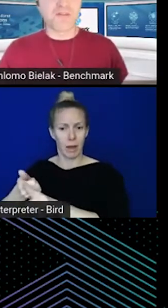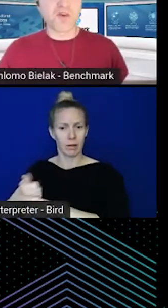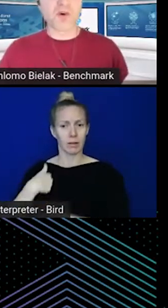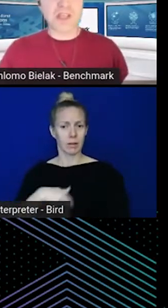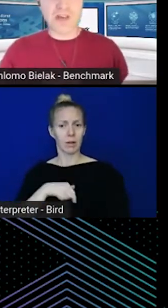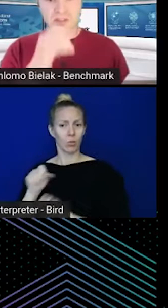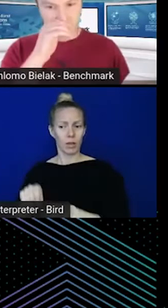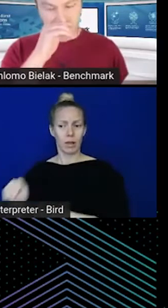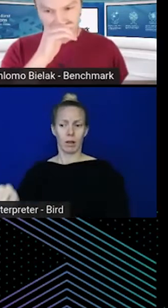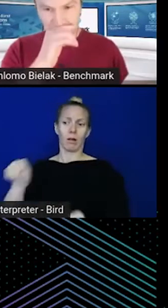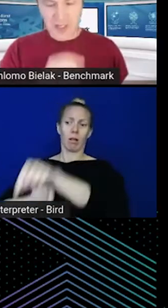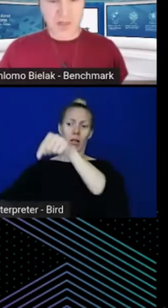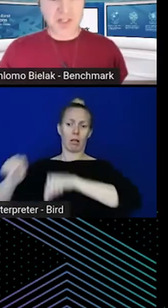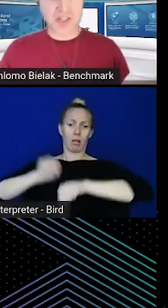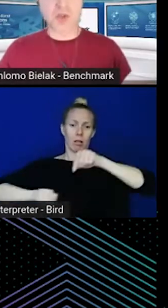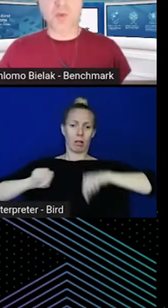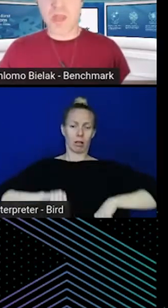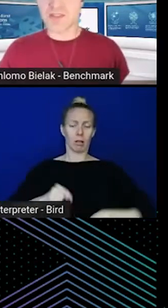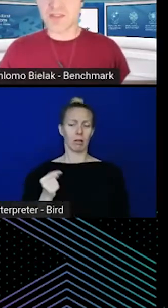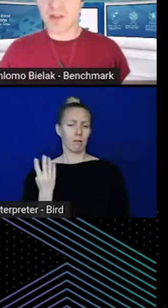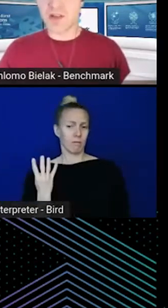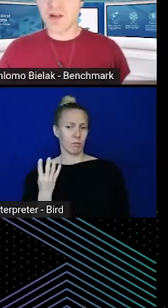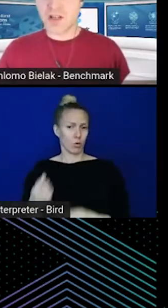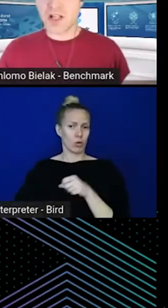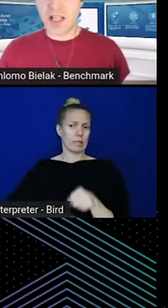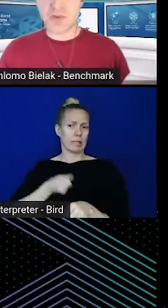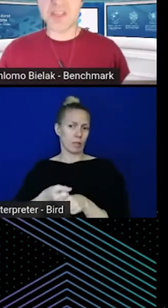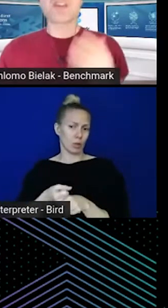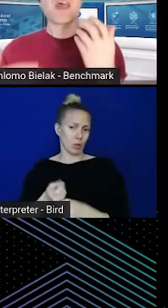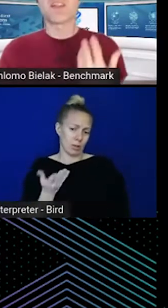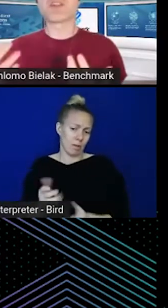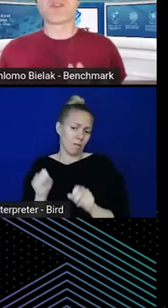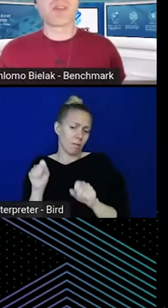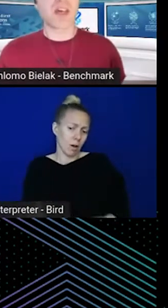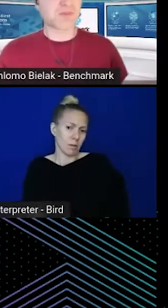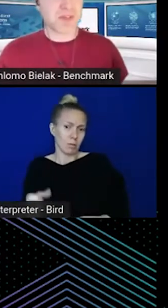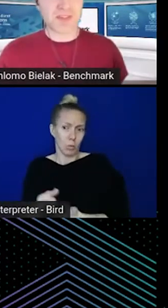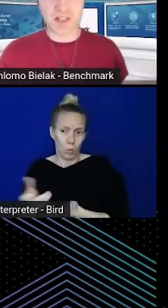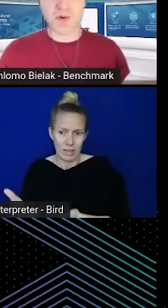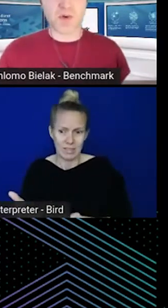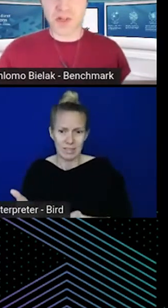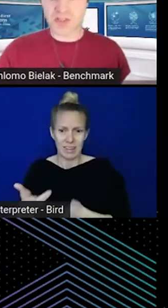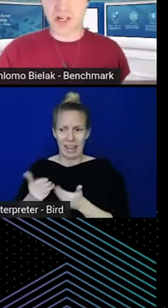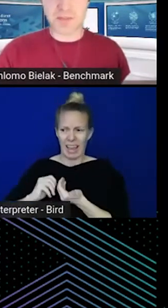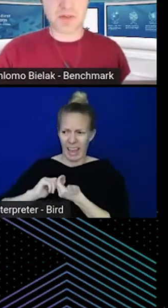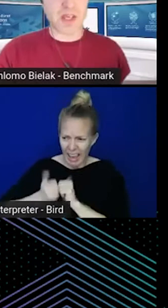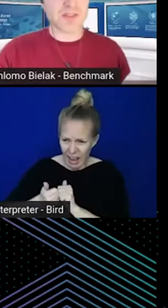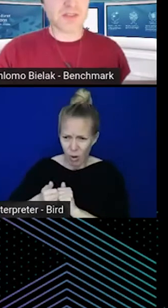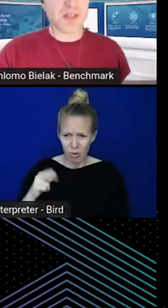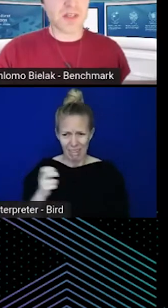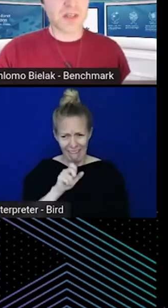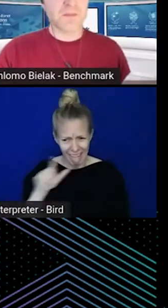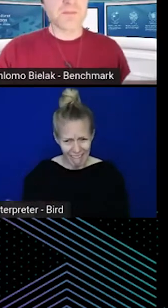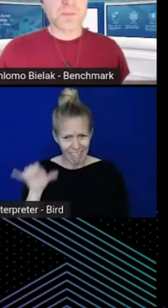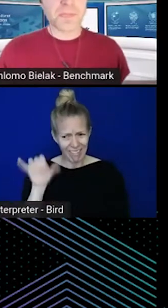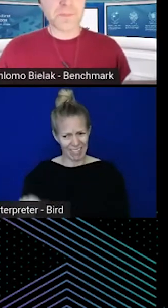more than 4 years of potential waste on cloud waste. How the hell do you do that is basically what we're going to talk about